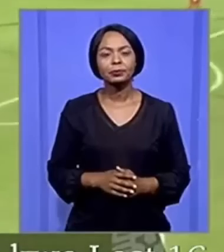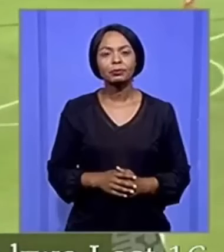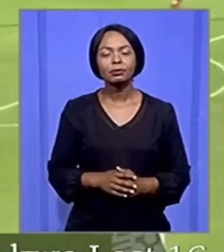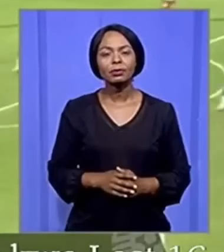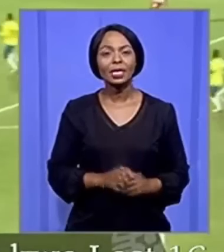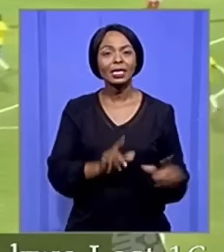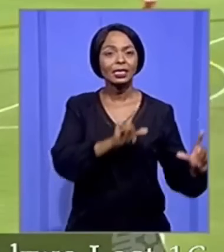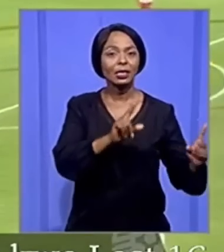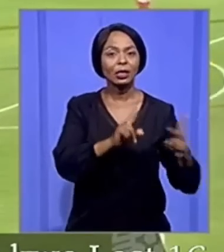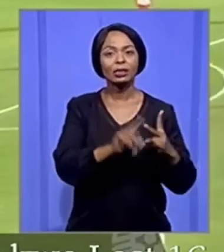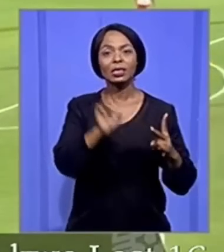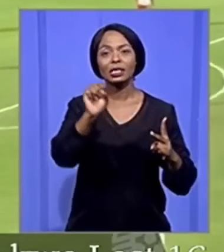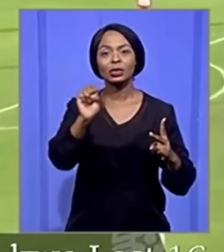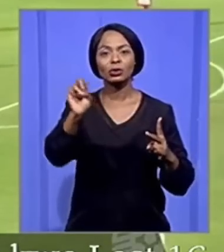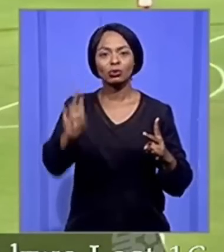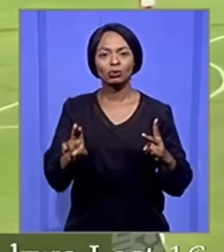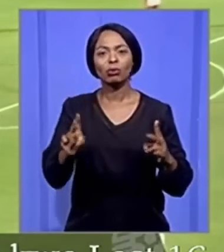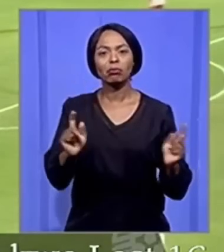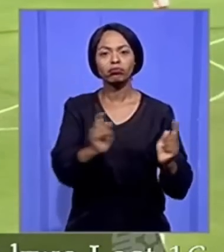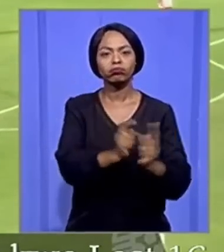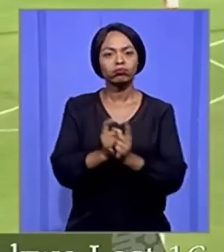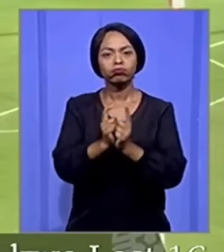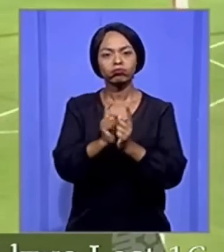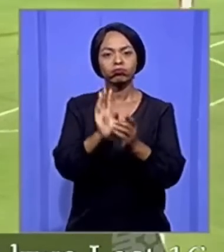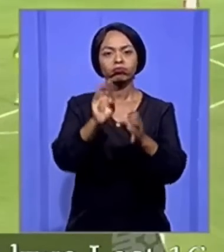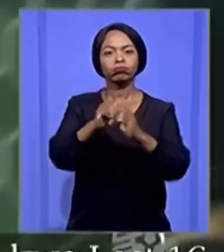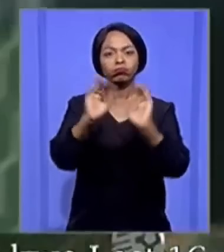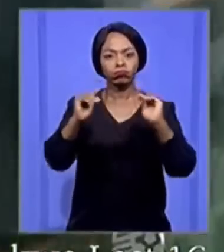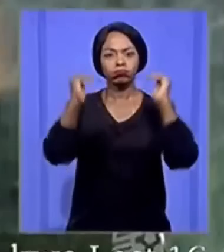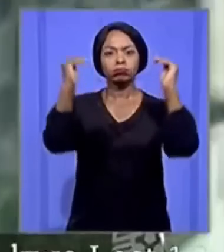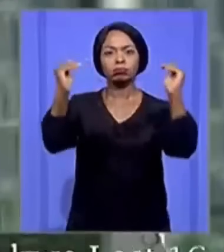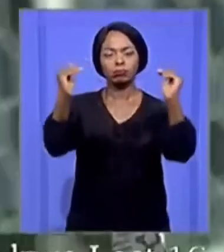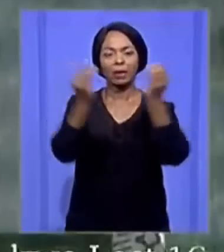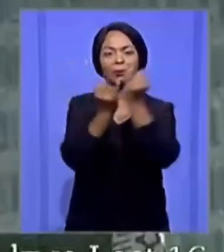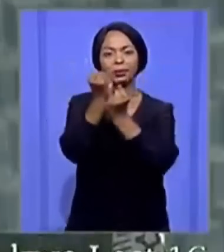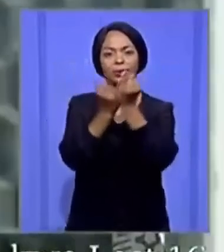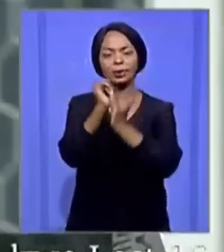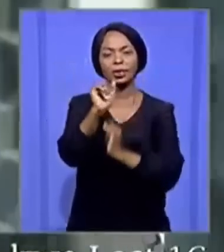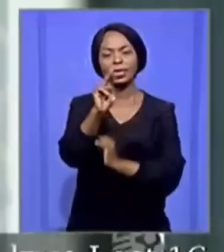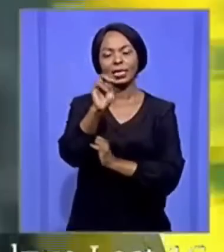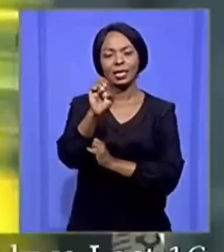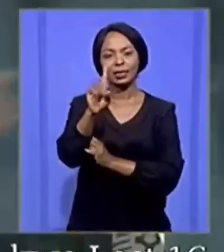Sundowns le SuperSport di sutlheletse kwa legatong le le latelang la sejana sa Nedbank.